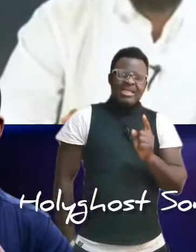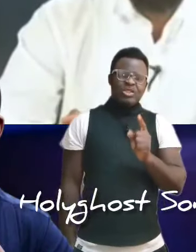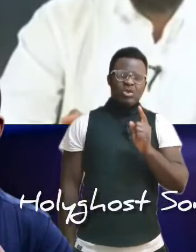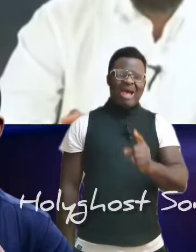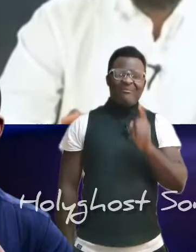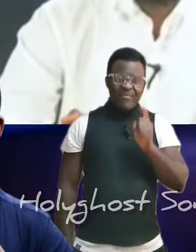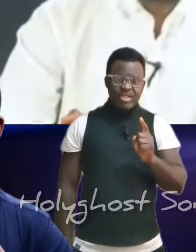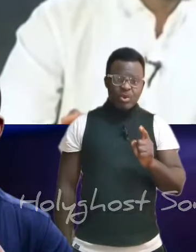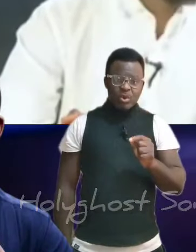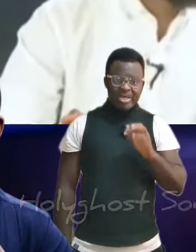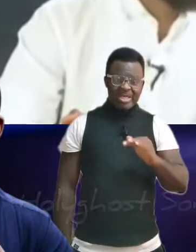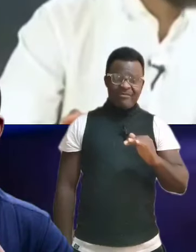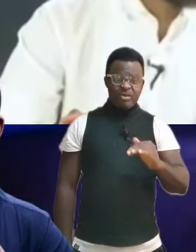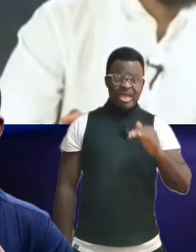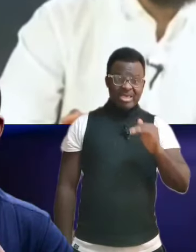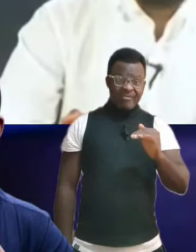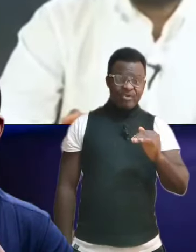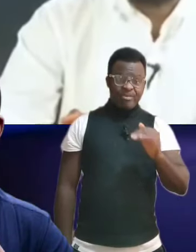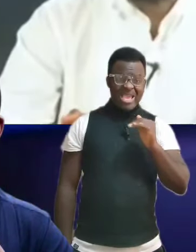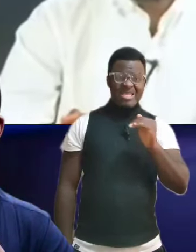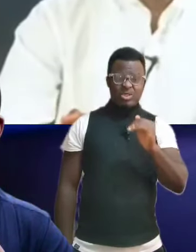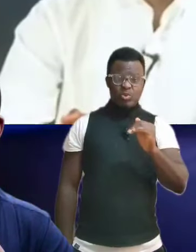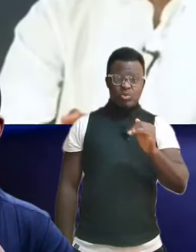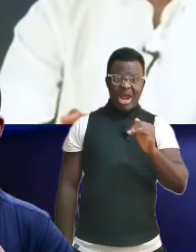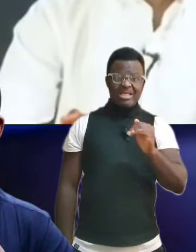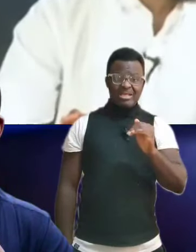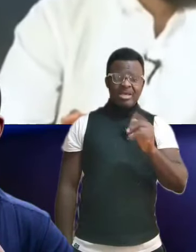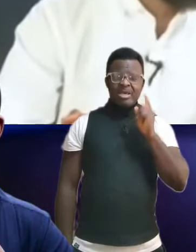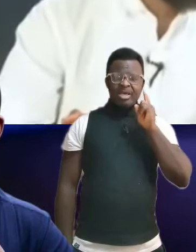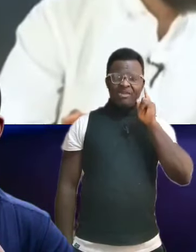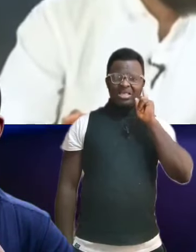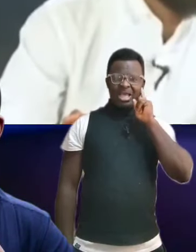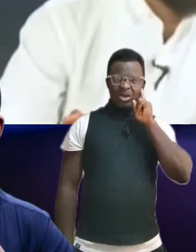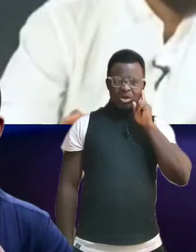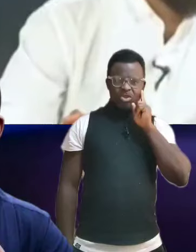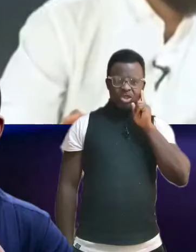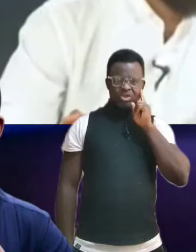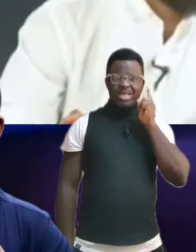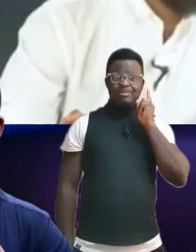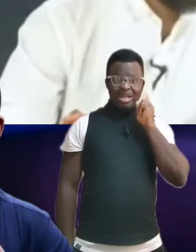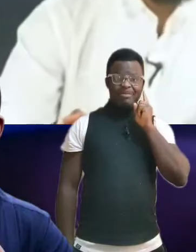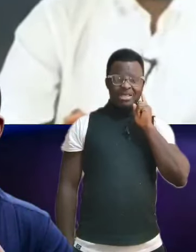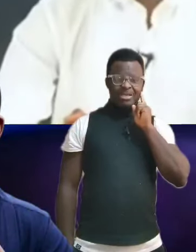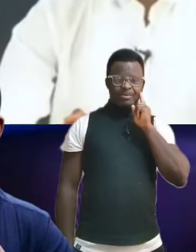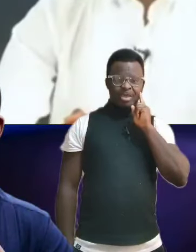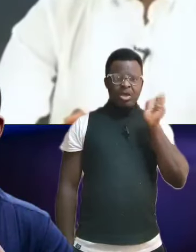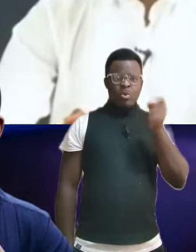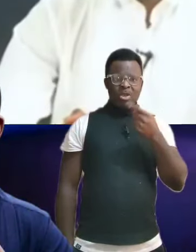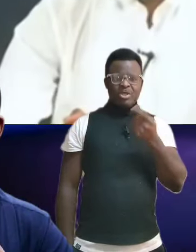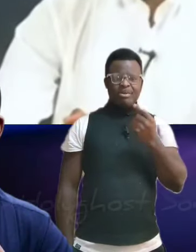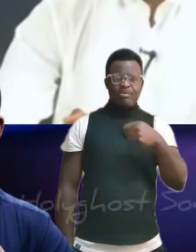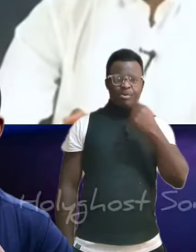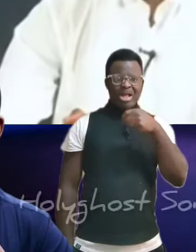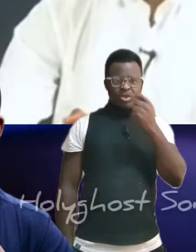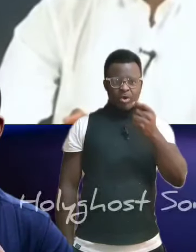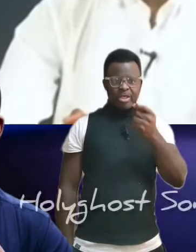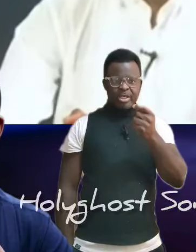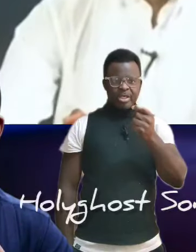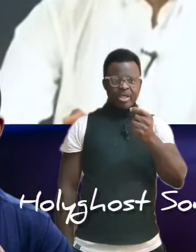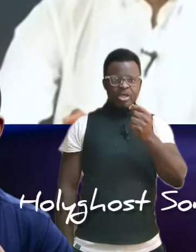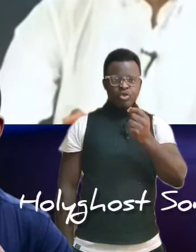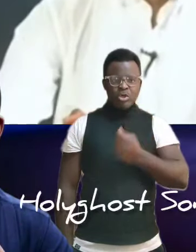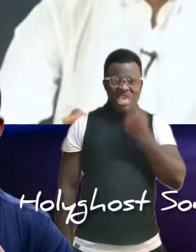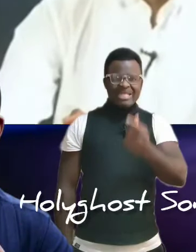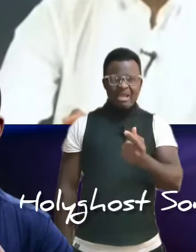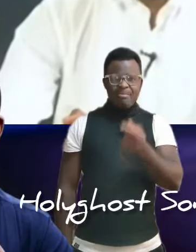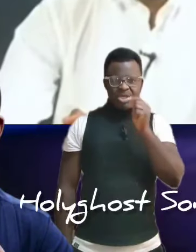ourselves. The courts, the responsibility of the court is to interpret the Constitution. You understand? So the idea of saying